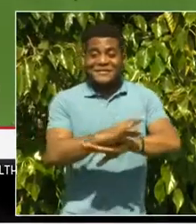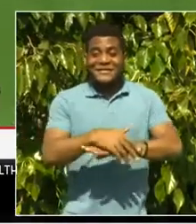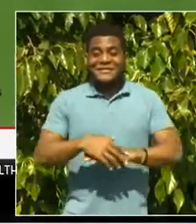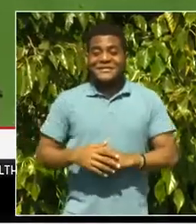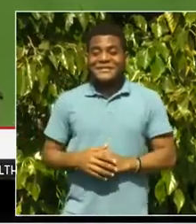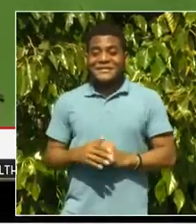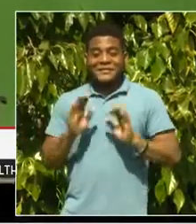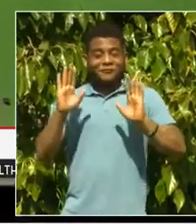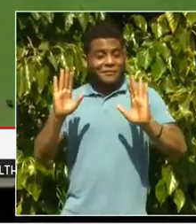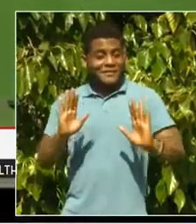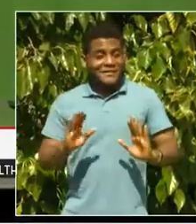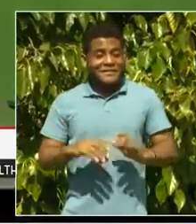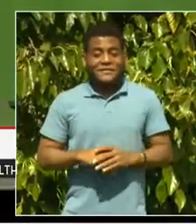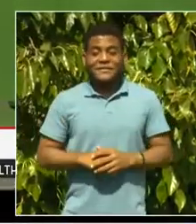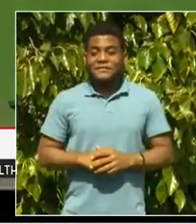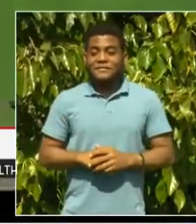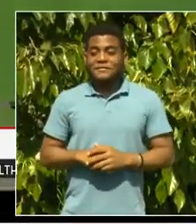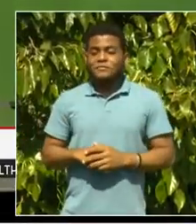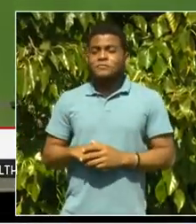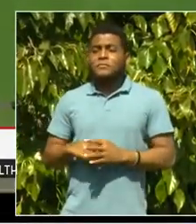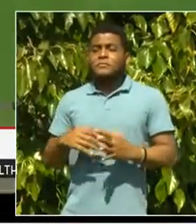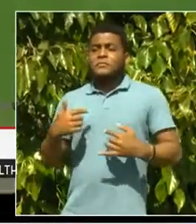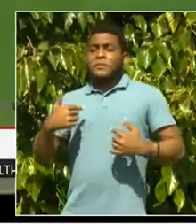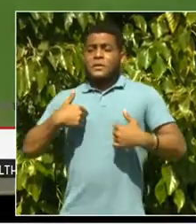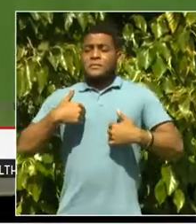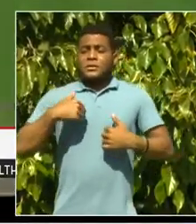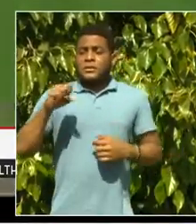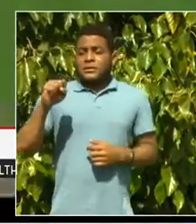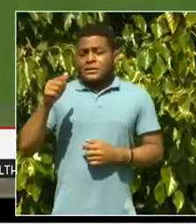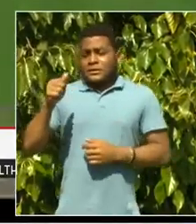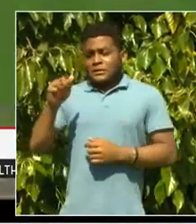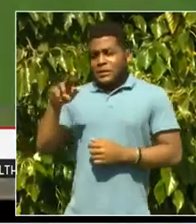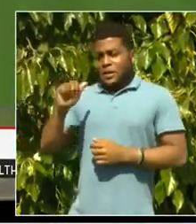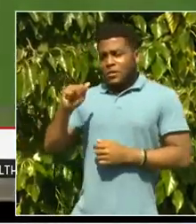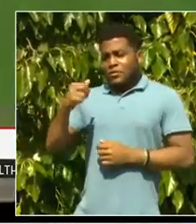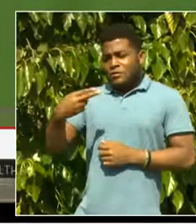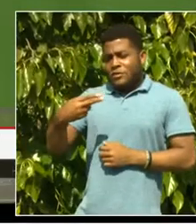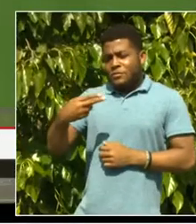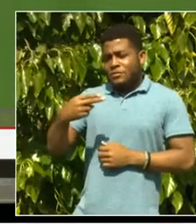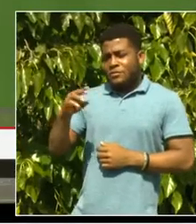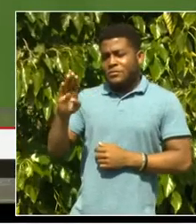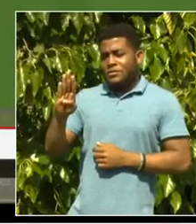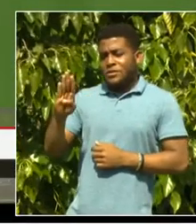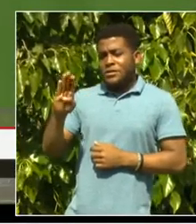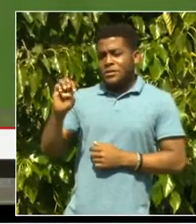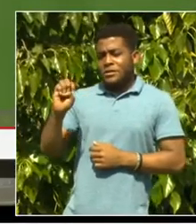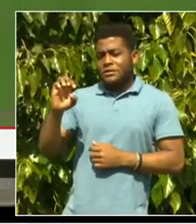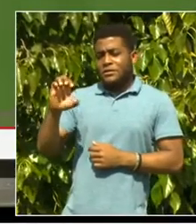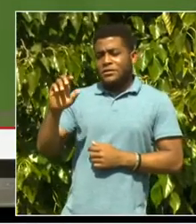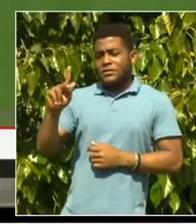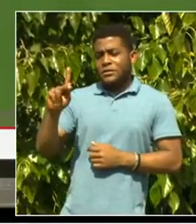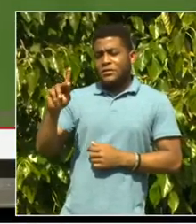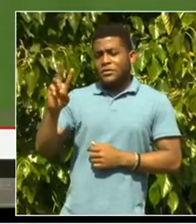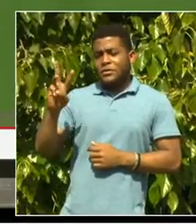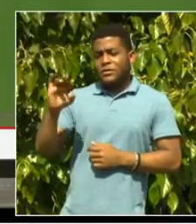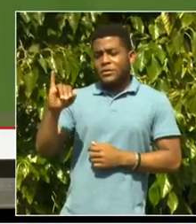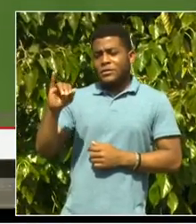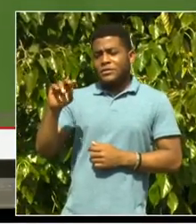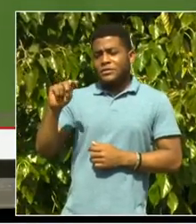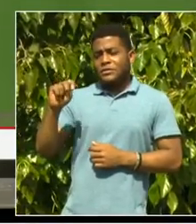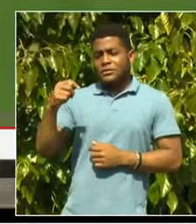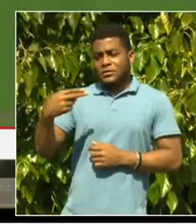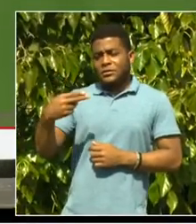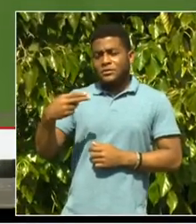Awesome. My name is Sarah Beckwith, and I have the true honor of serving as the Bureau Chief of the Nutrition